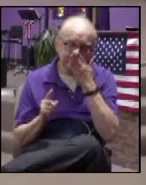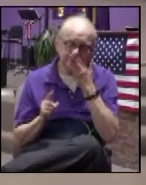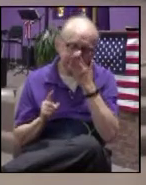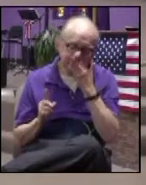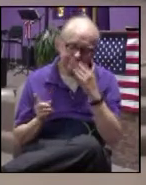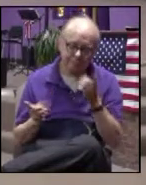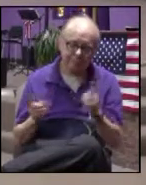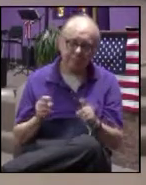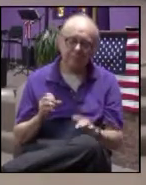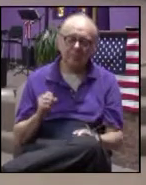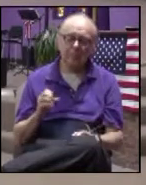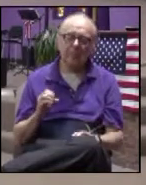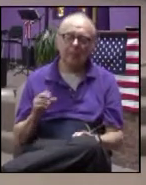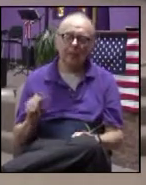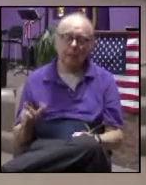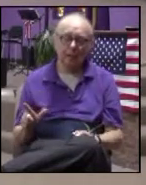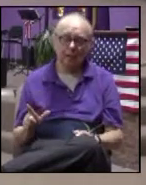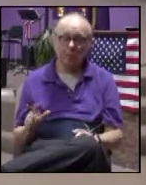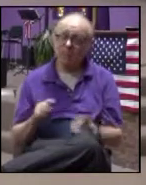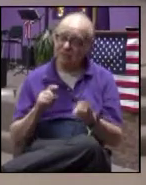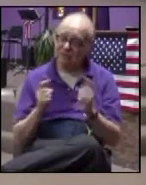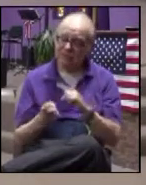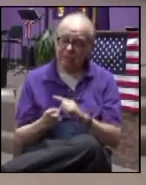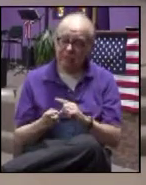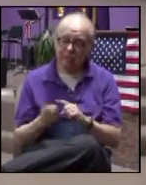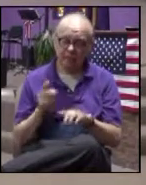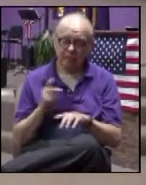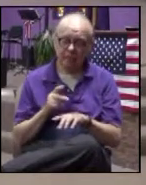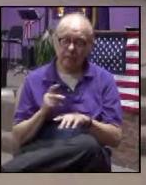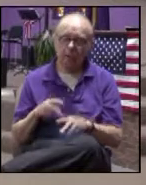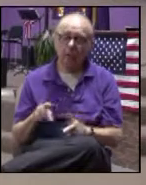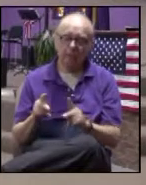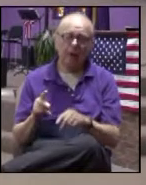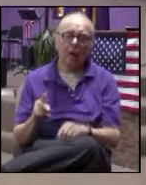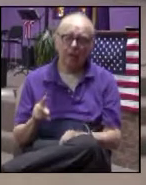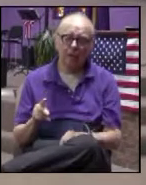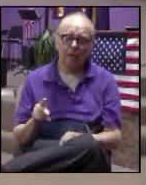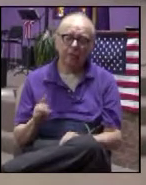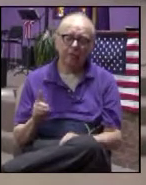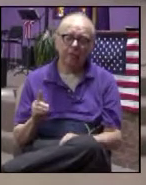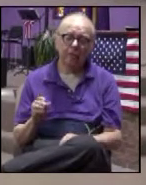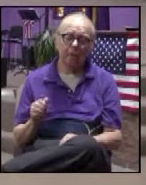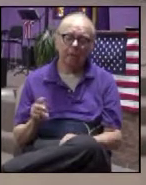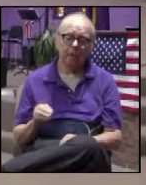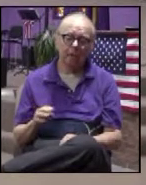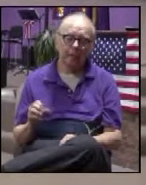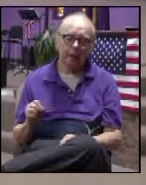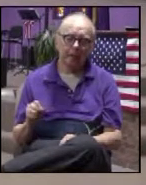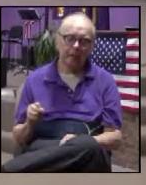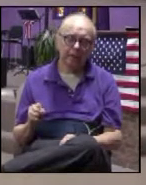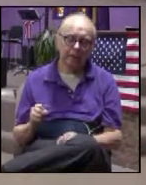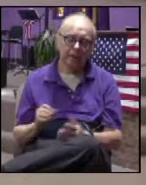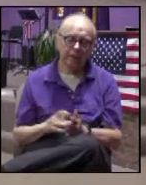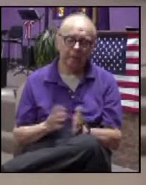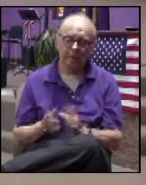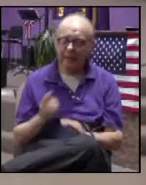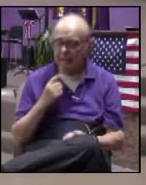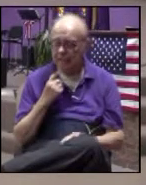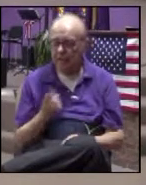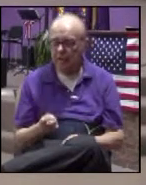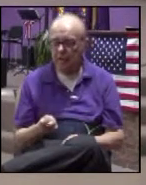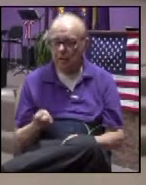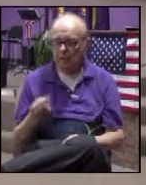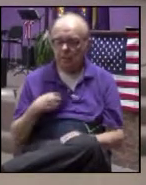when Saul got converted on the road to Damascus, Jesus says,